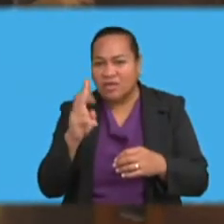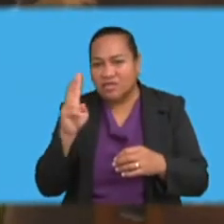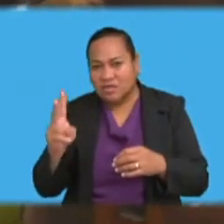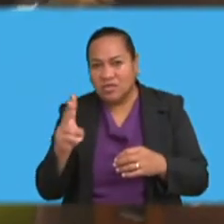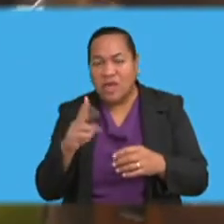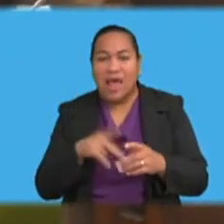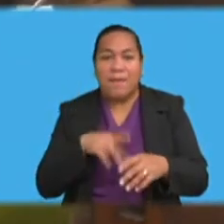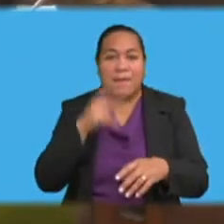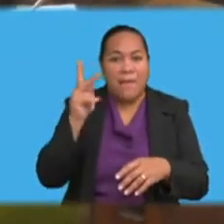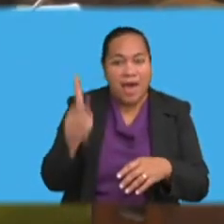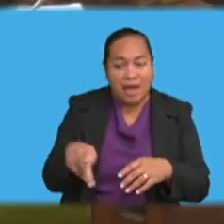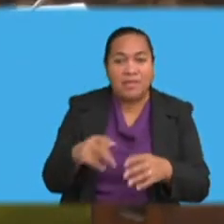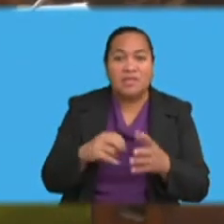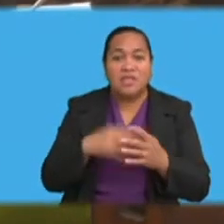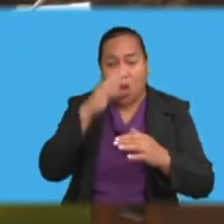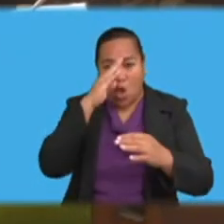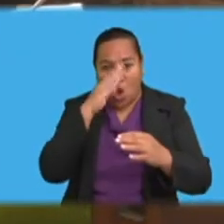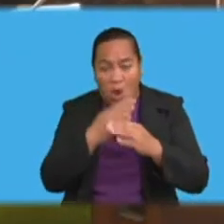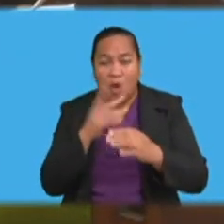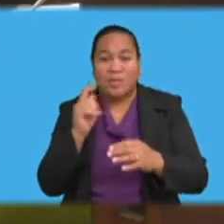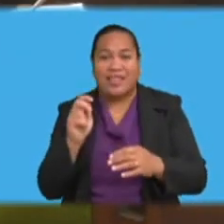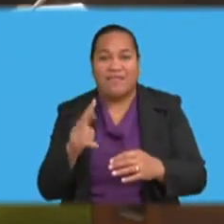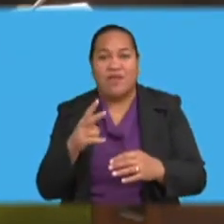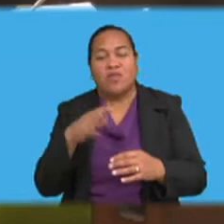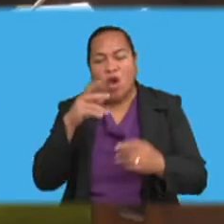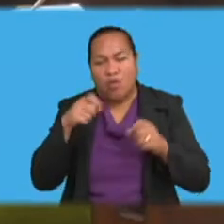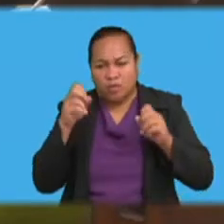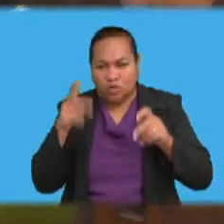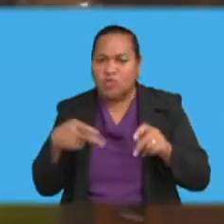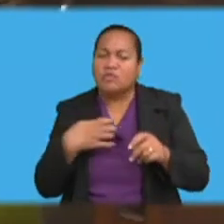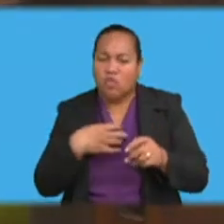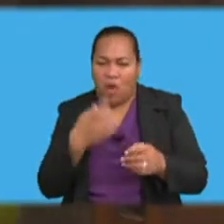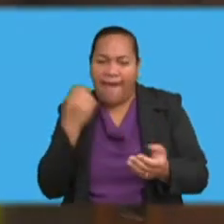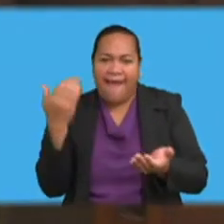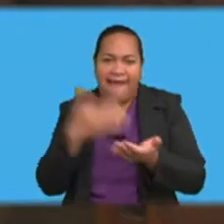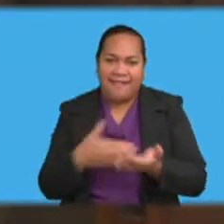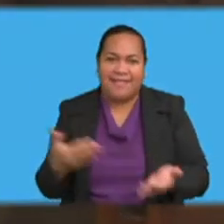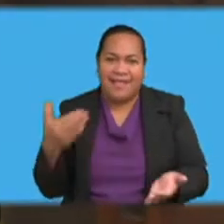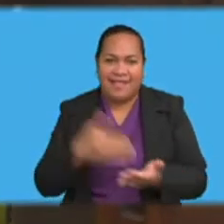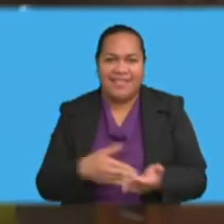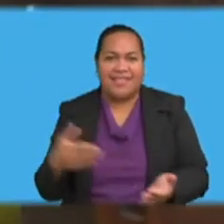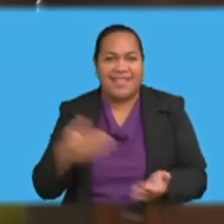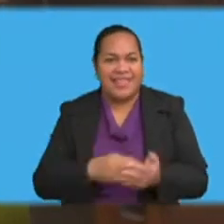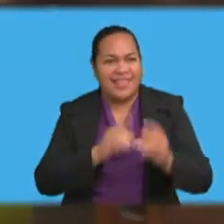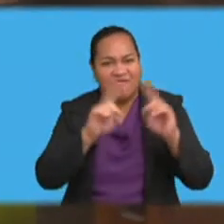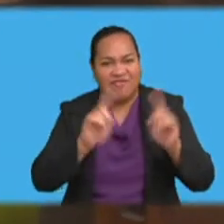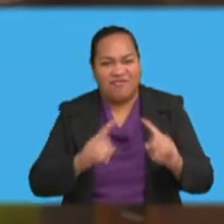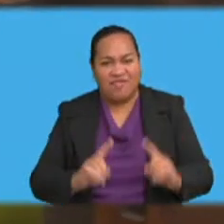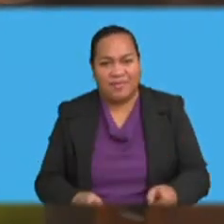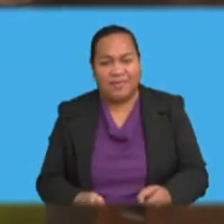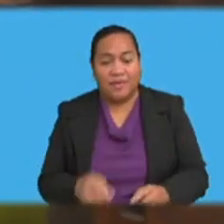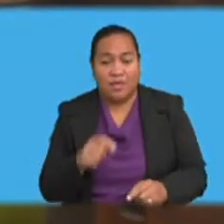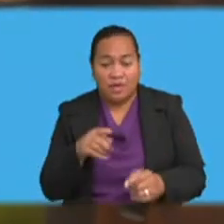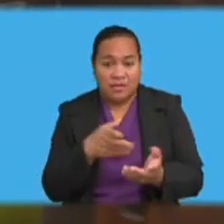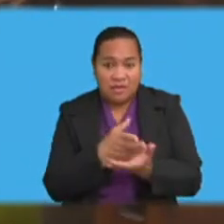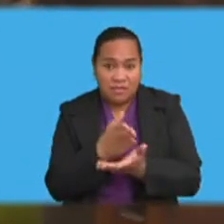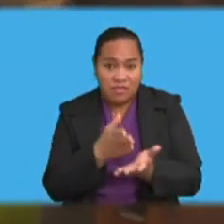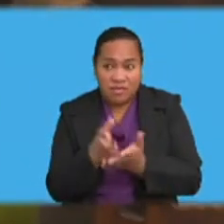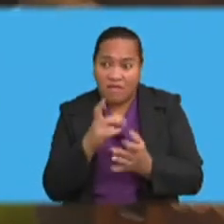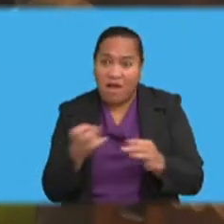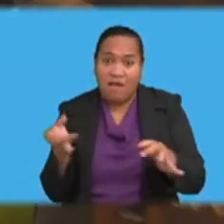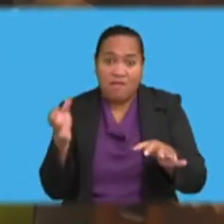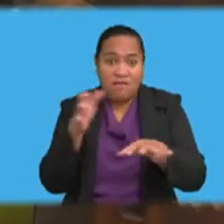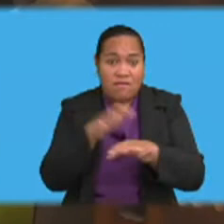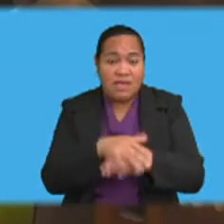Hope TV. Of course, there's opportunities to add more channels, Madam Speaker, all free to air. Analog services, Madam Speaker, cover approximately